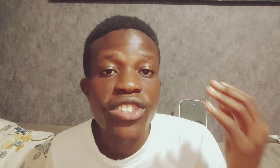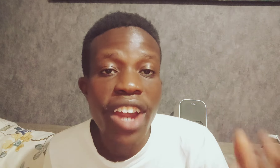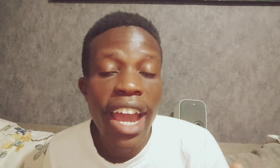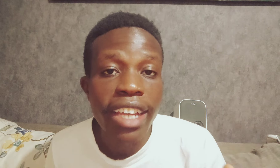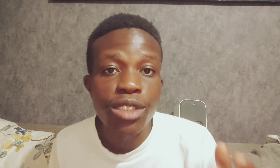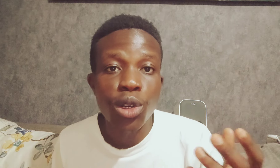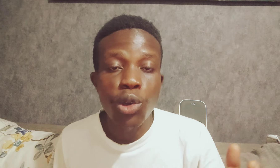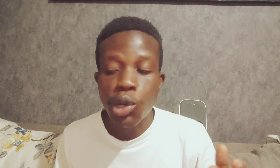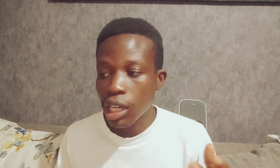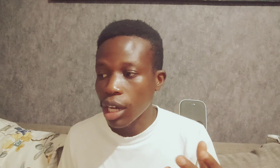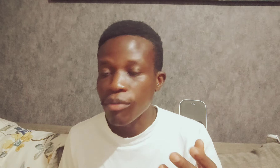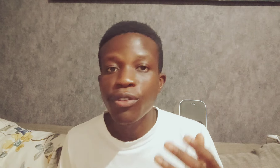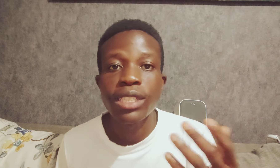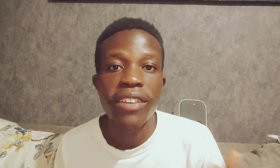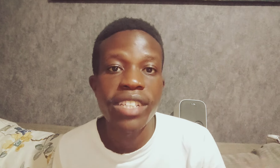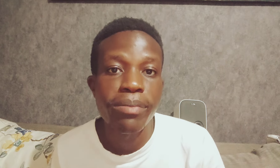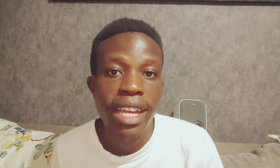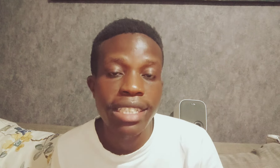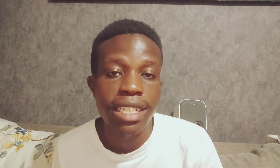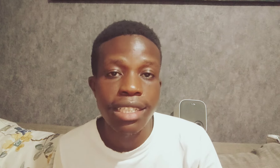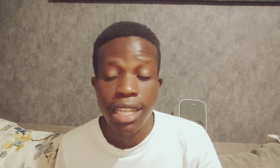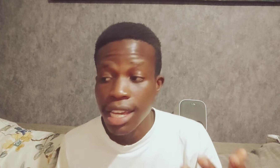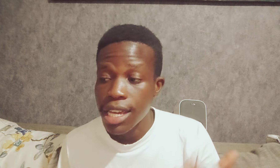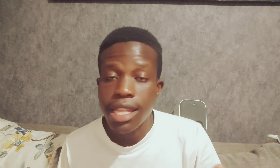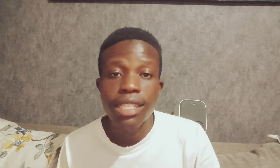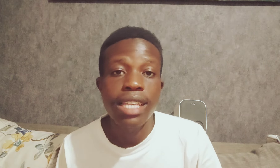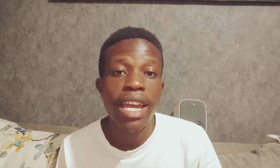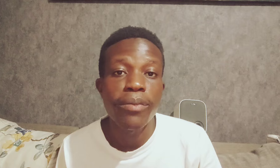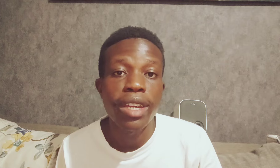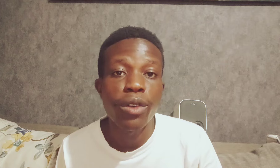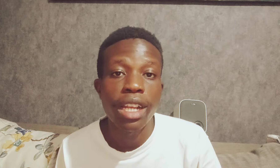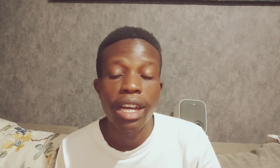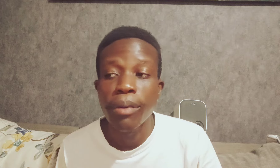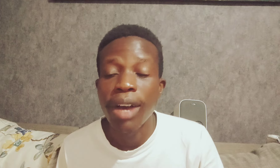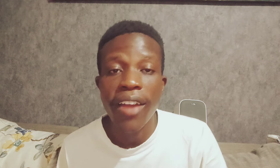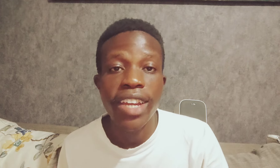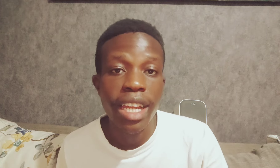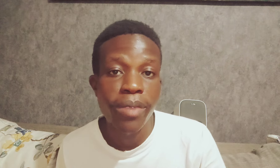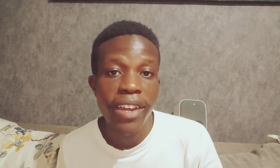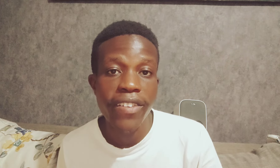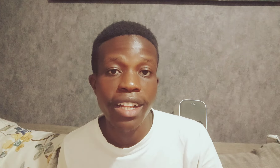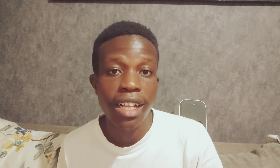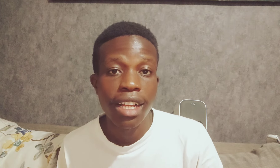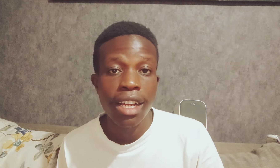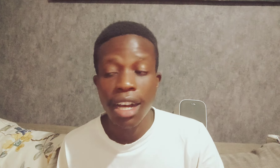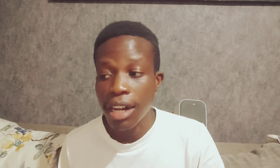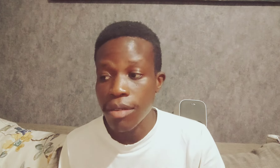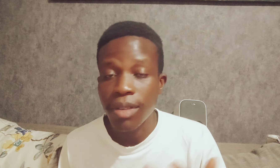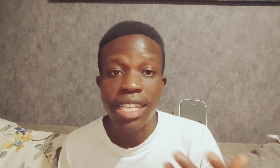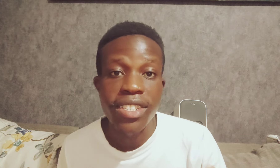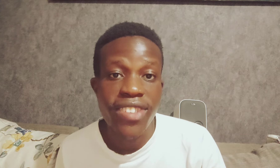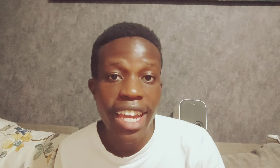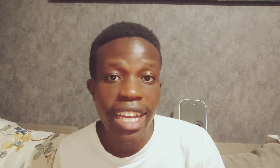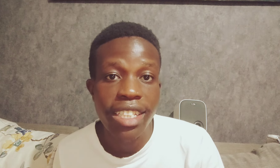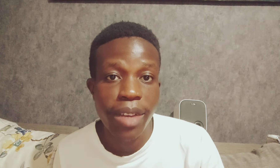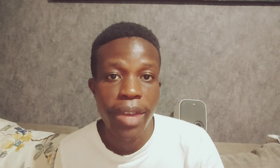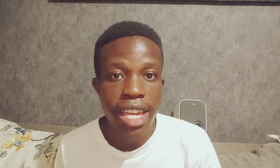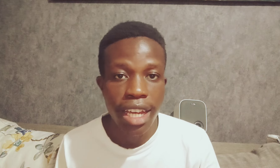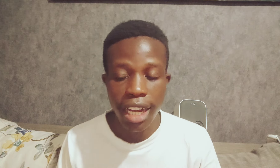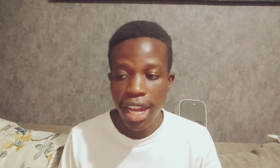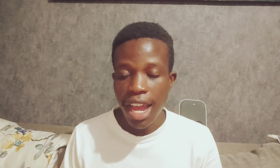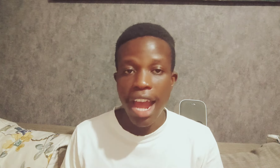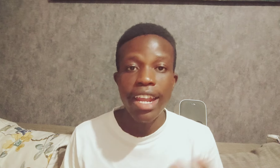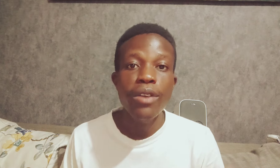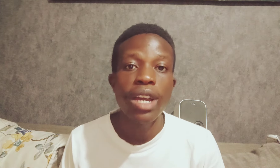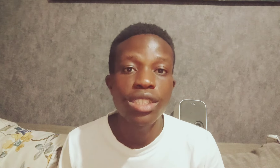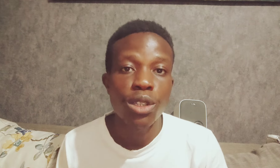I was trying to look for safety measures in this timing when Hurricane Beryl is striking